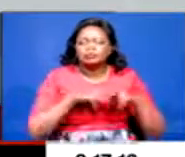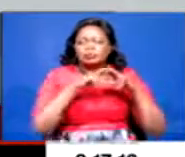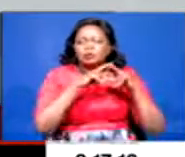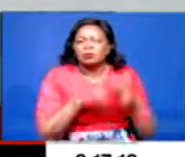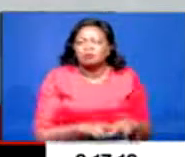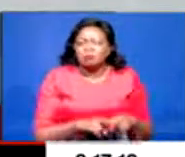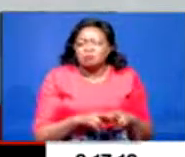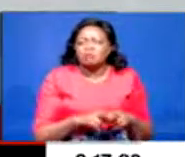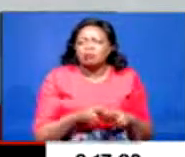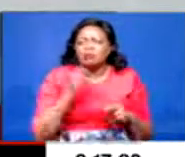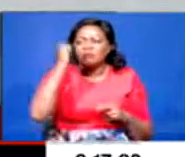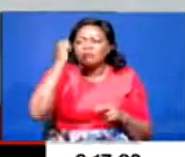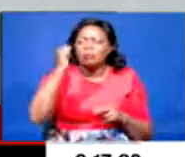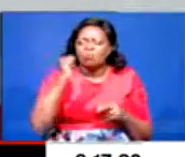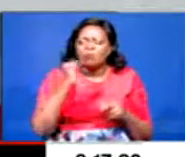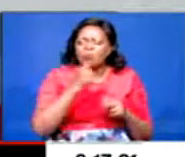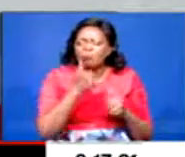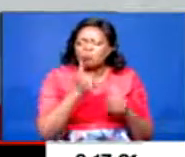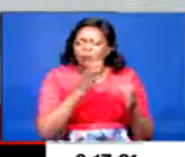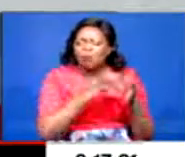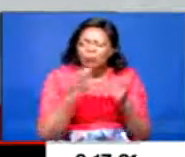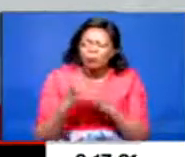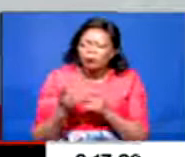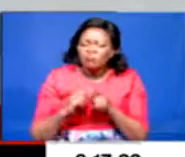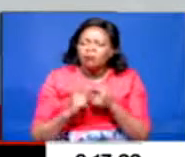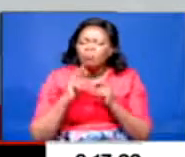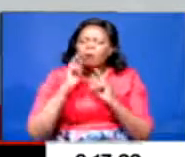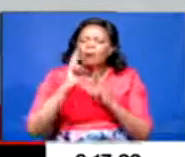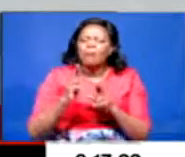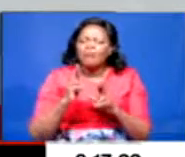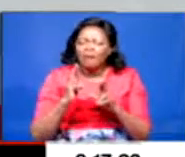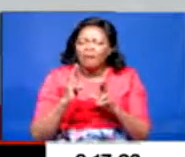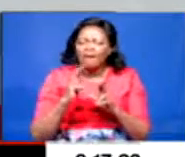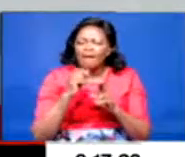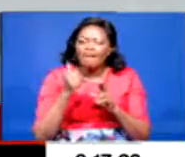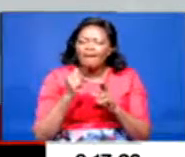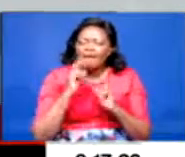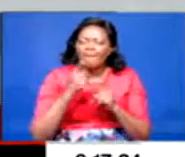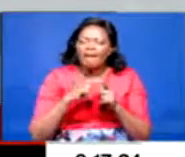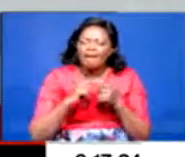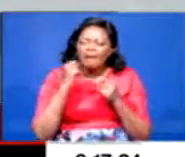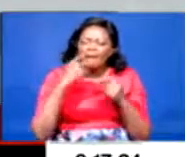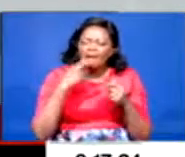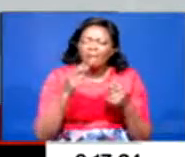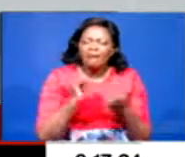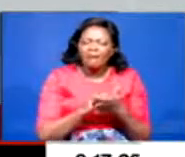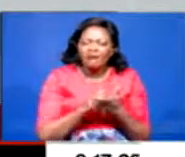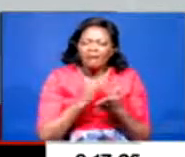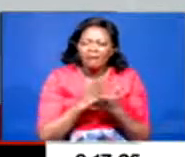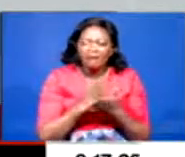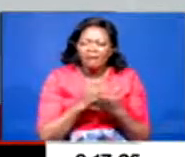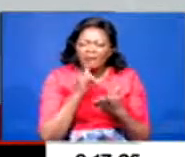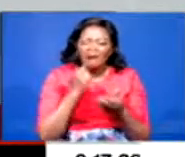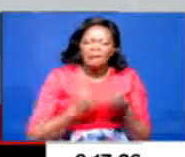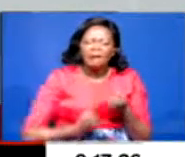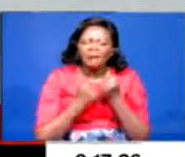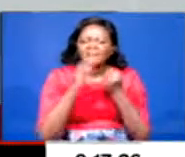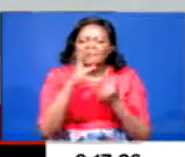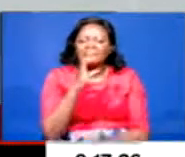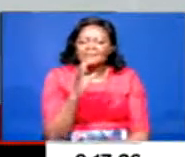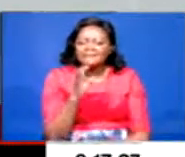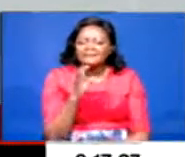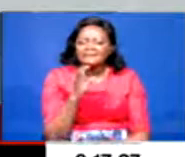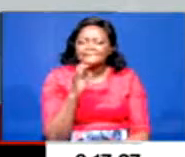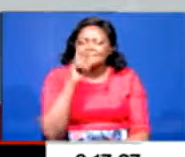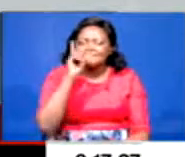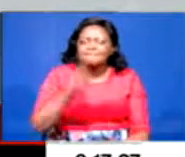they're politically leaning in a certain way, but are reporting a certain result, then Kenyans will be like, yeah, we know they don't support that candidate, so this must be the